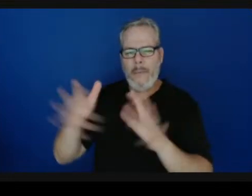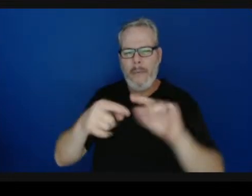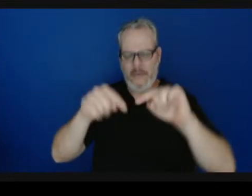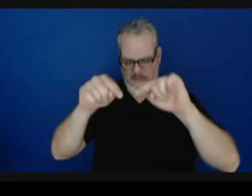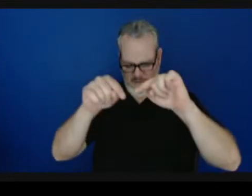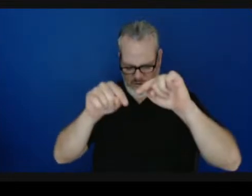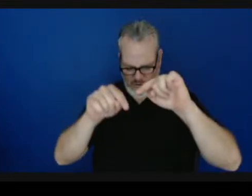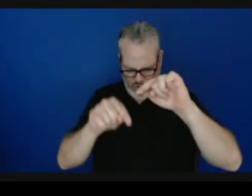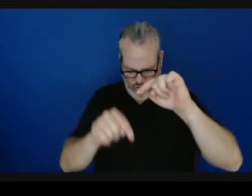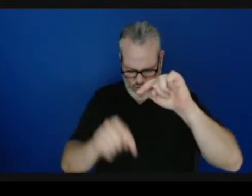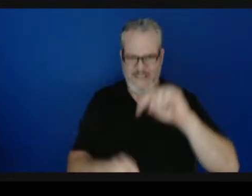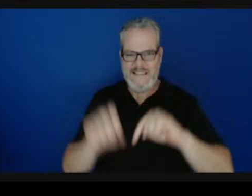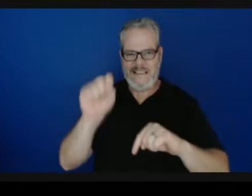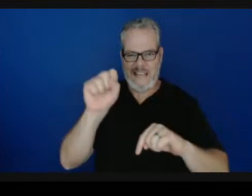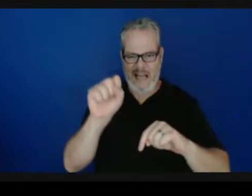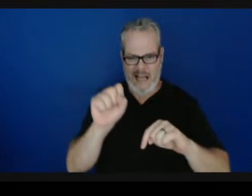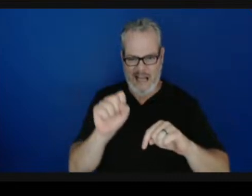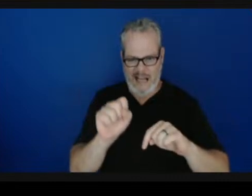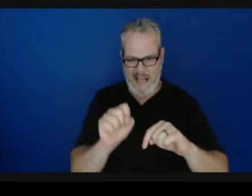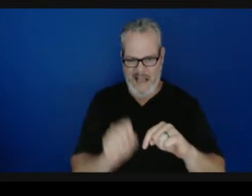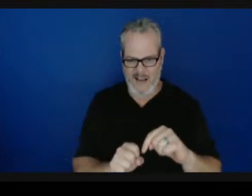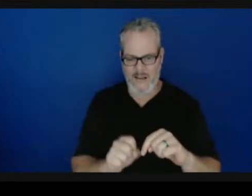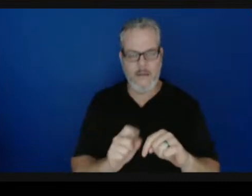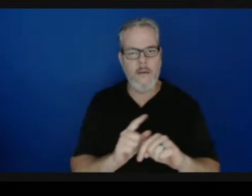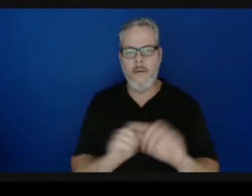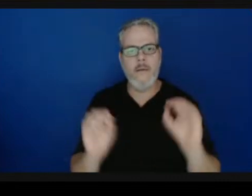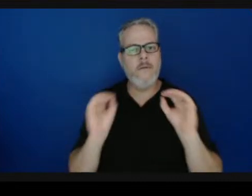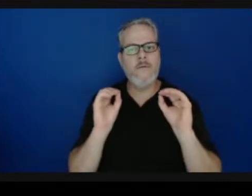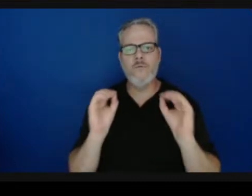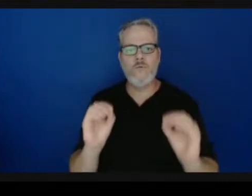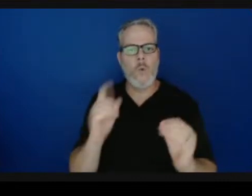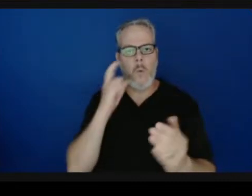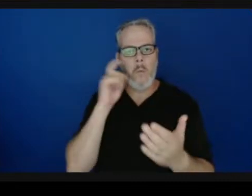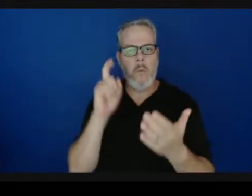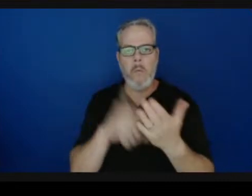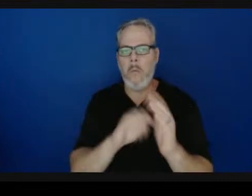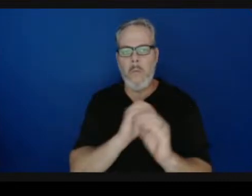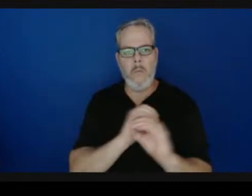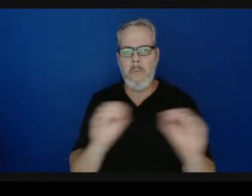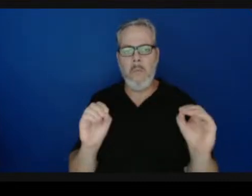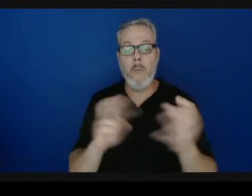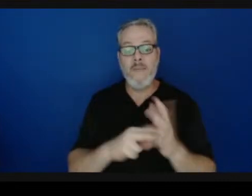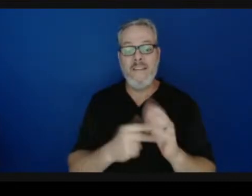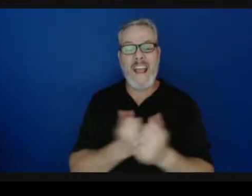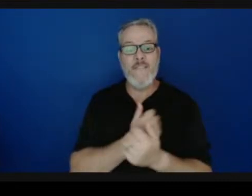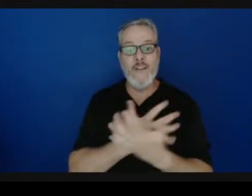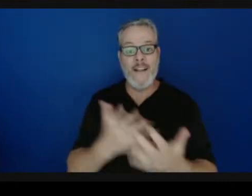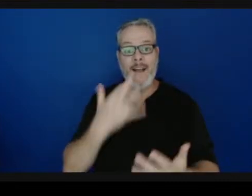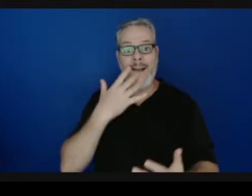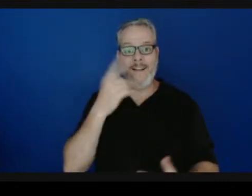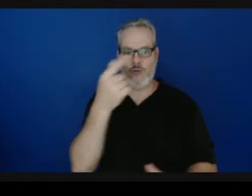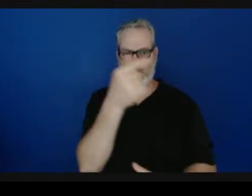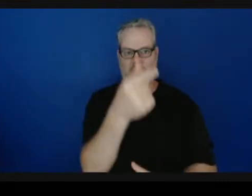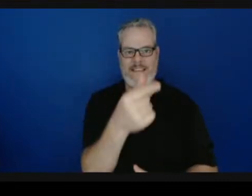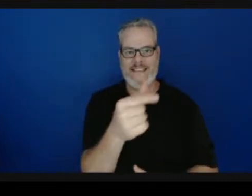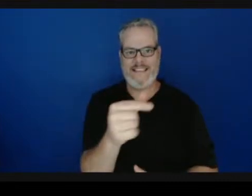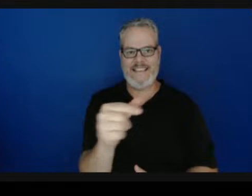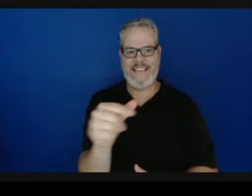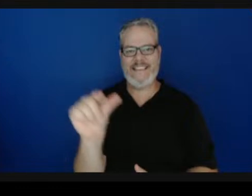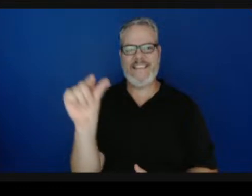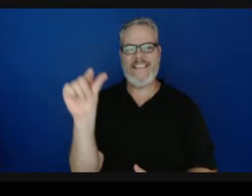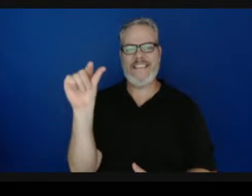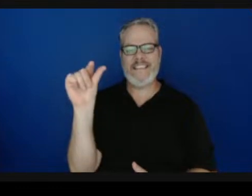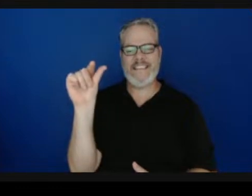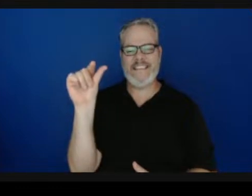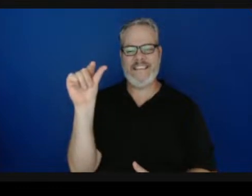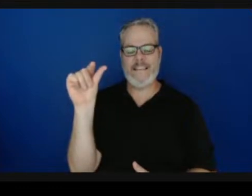well. Right? But there's no indication there of that as well. So everything is in the green right now. But from the eruption